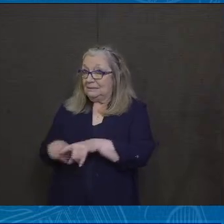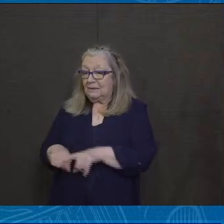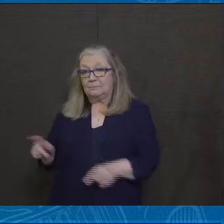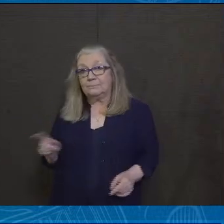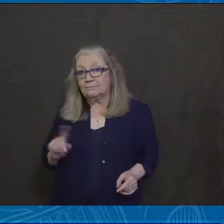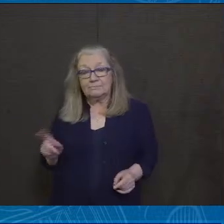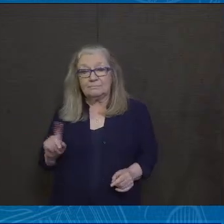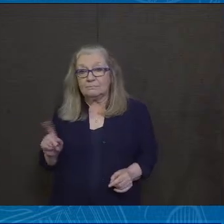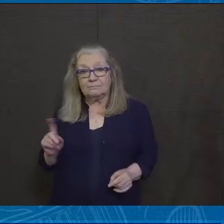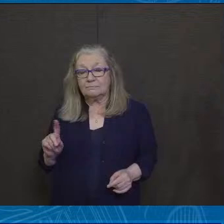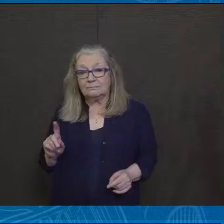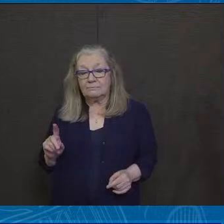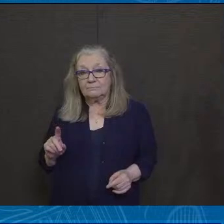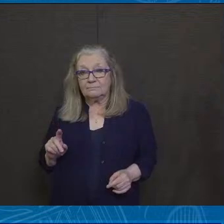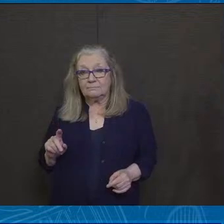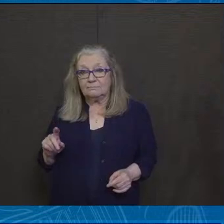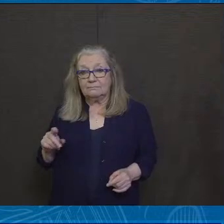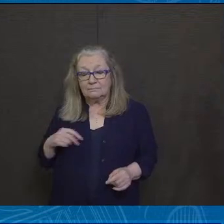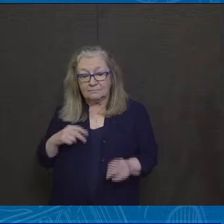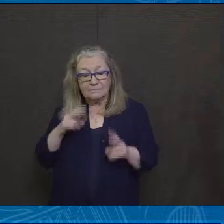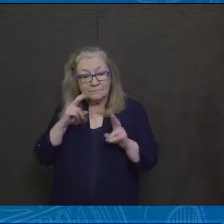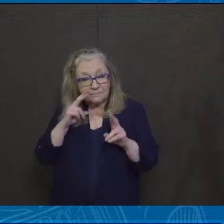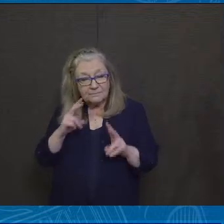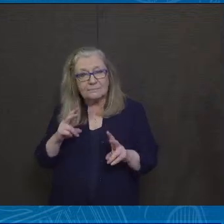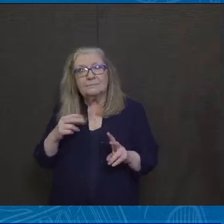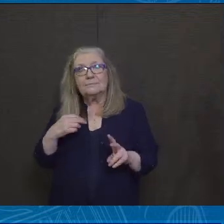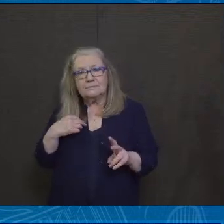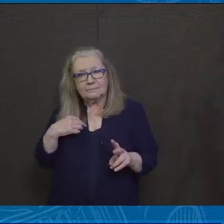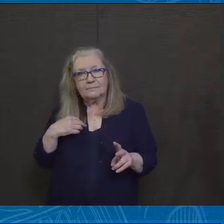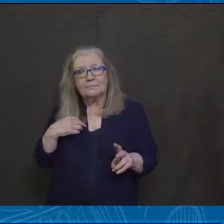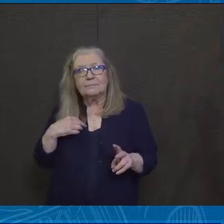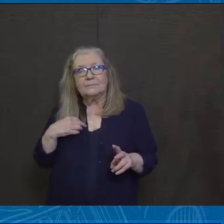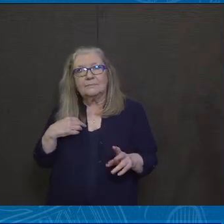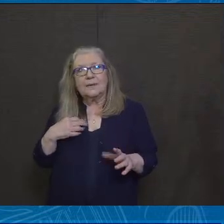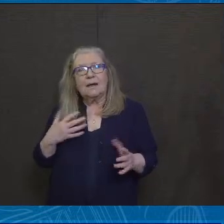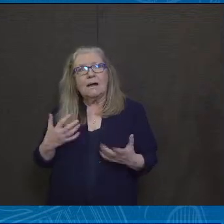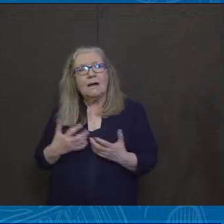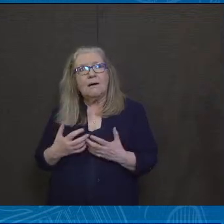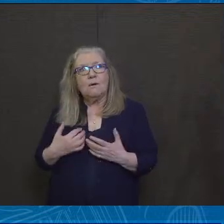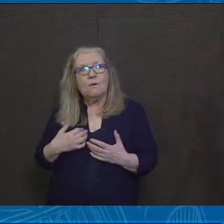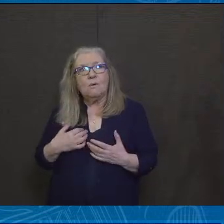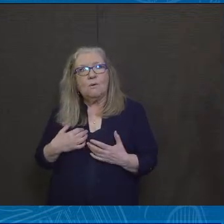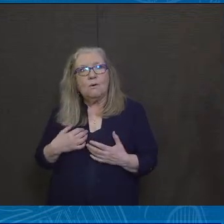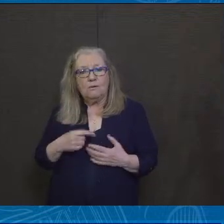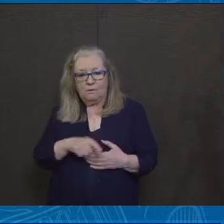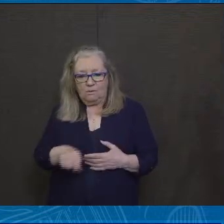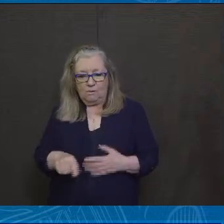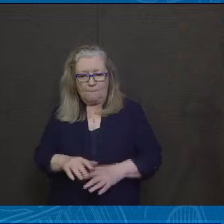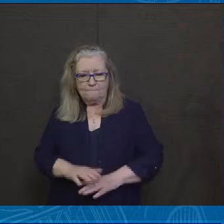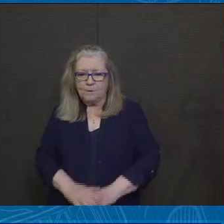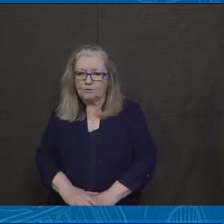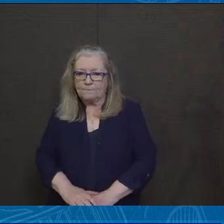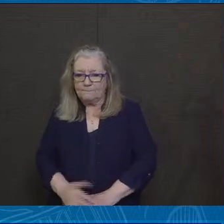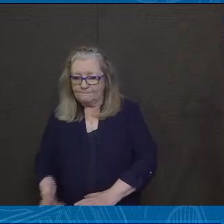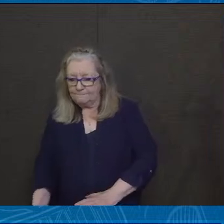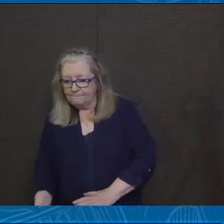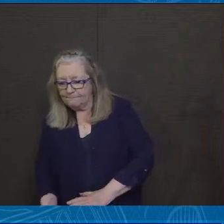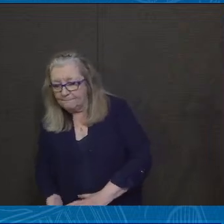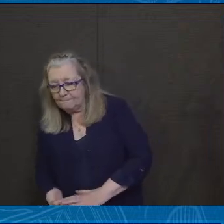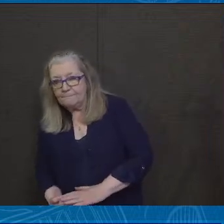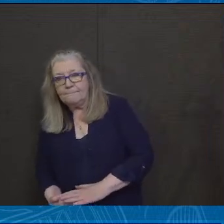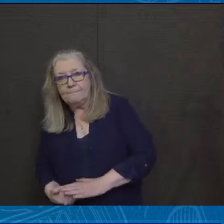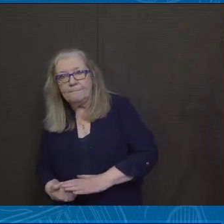at this approach on moving from the bottom up. How do we link women and communities to